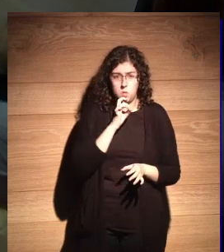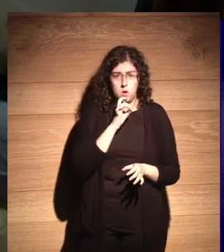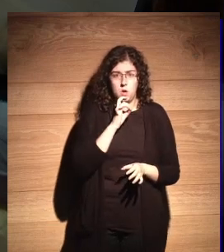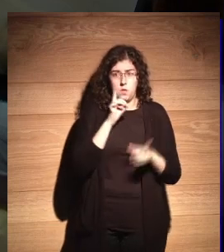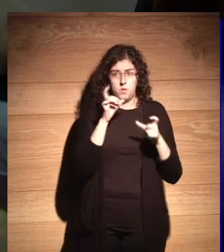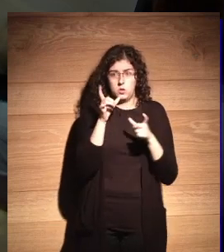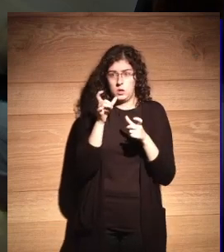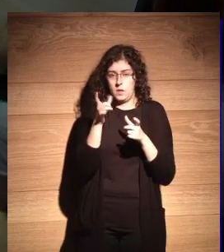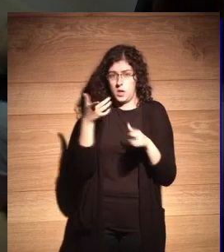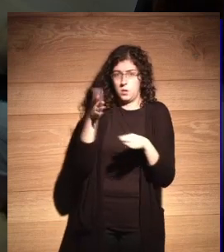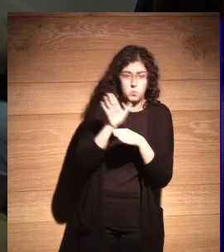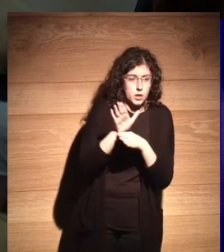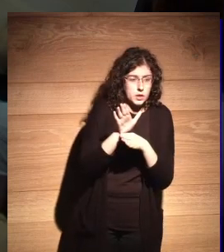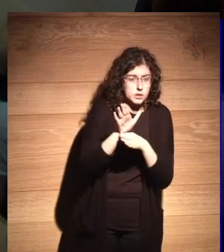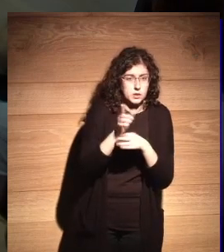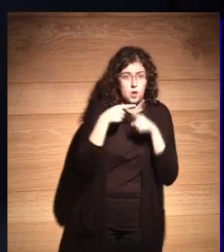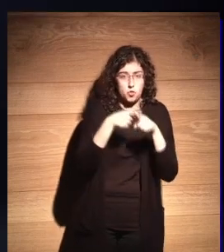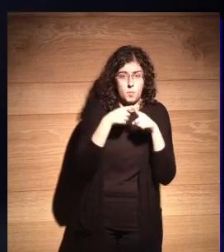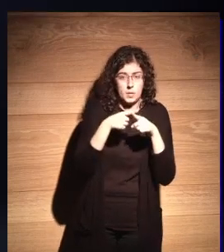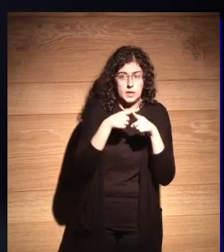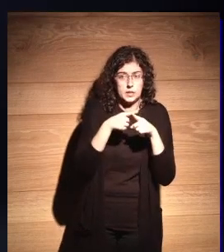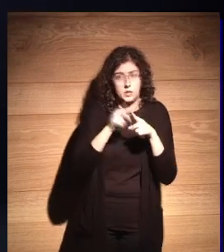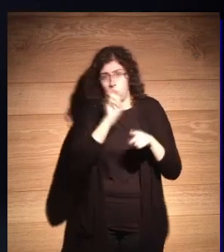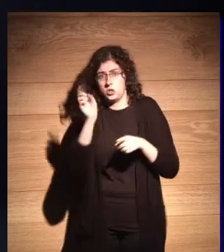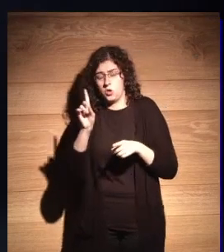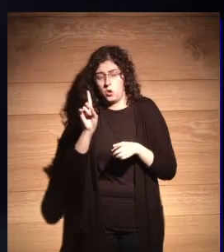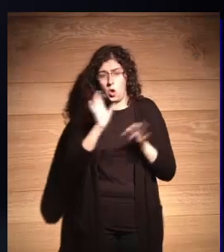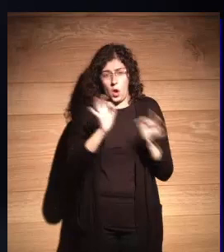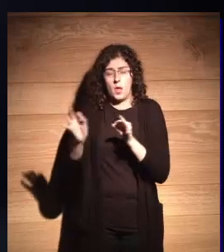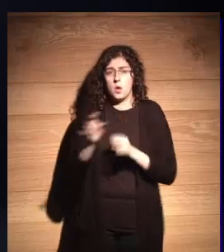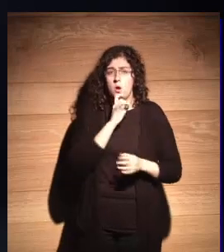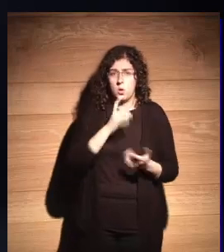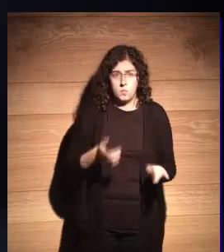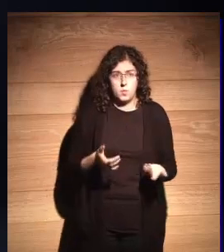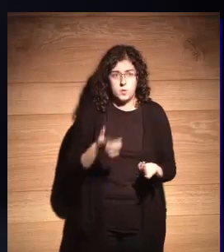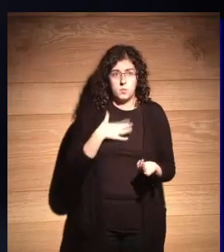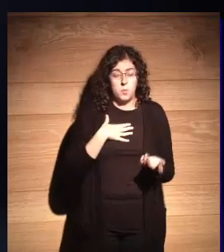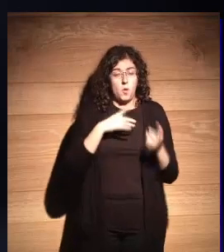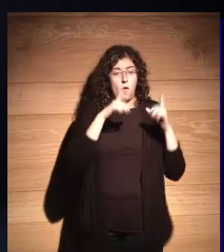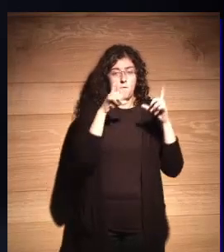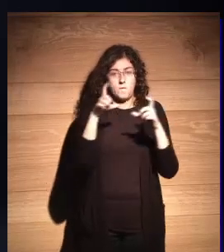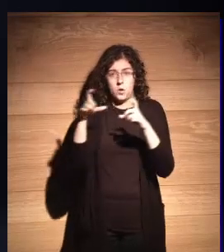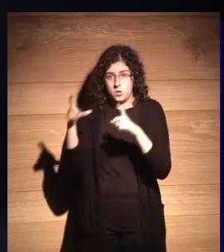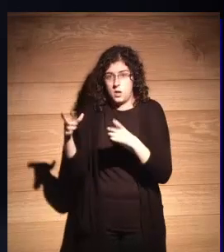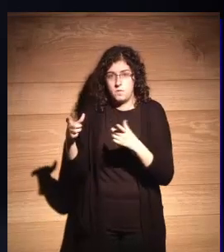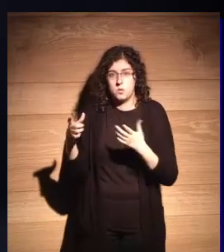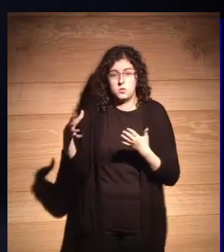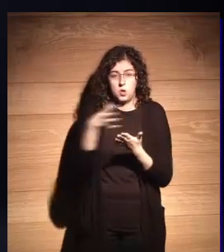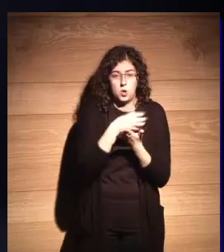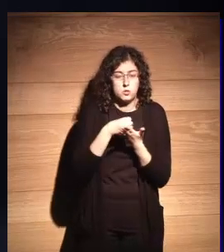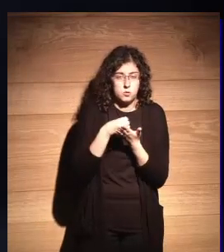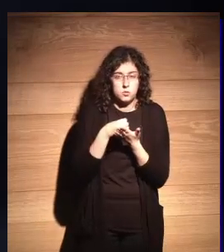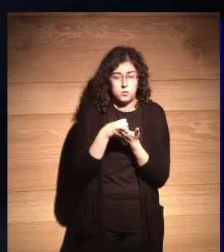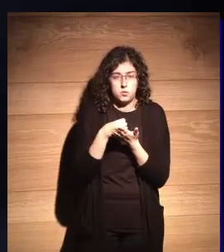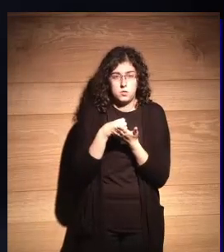not to share? Thank you. Sure. Well, as photographers, we all make thousands